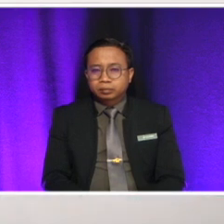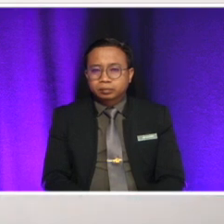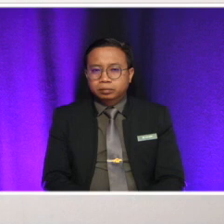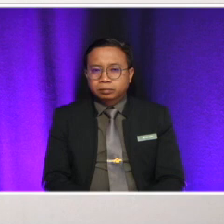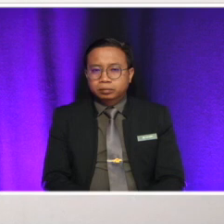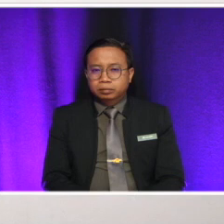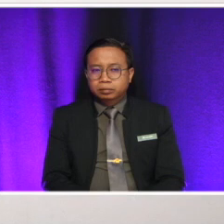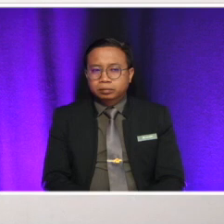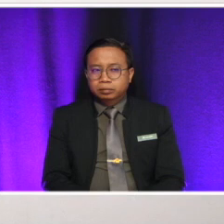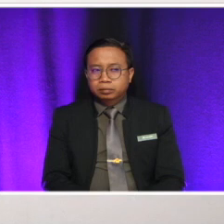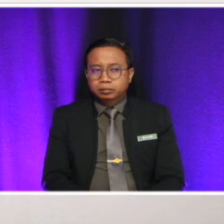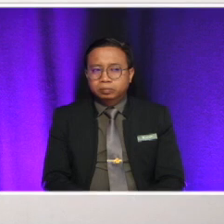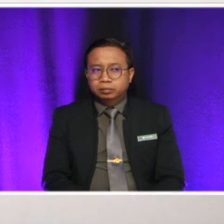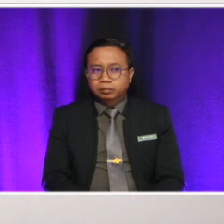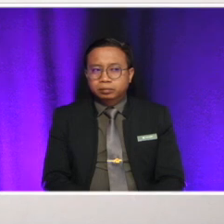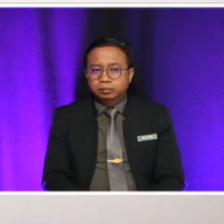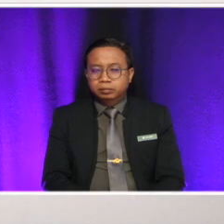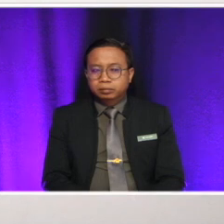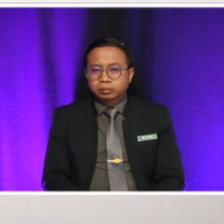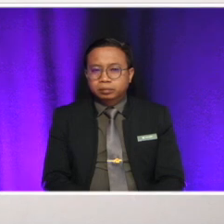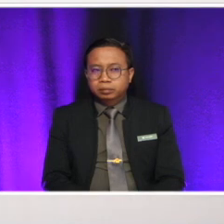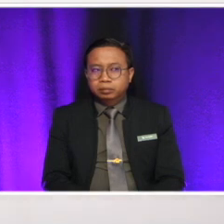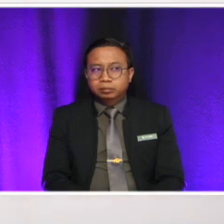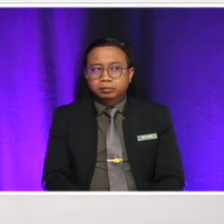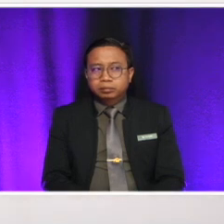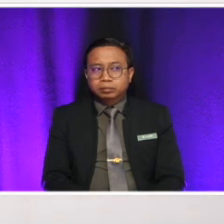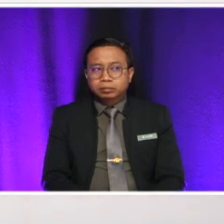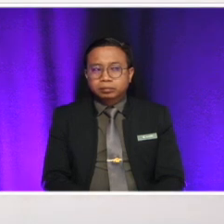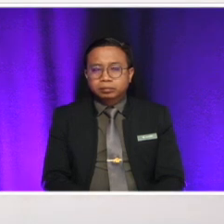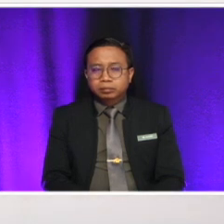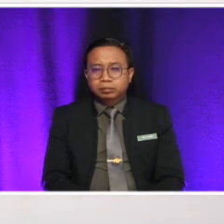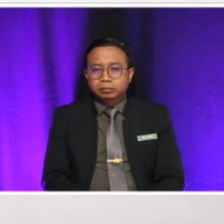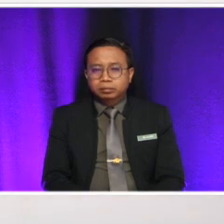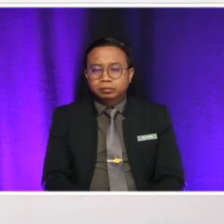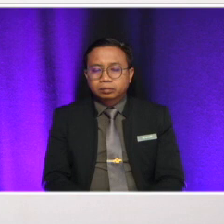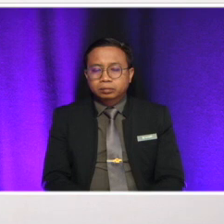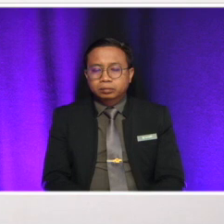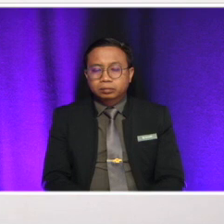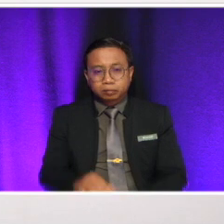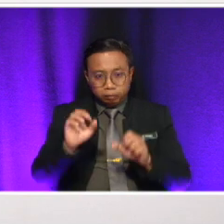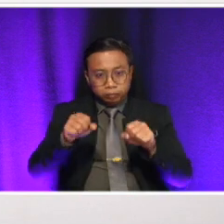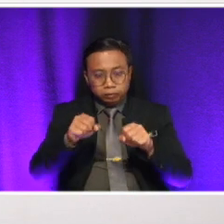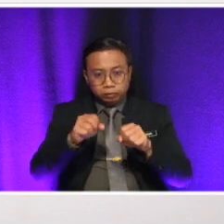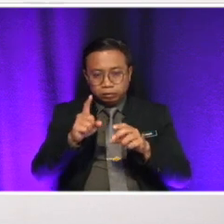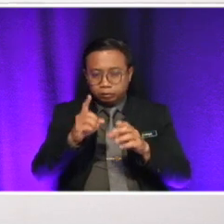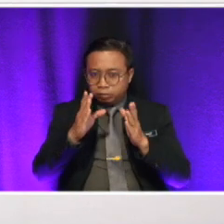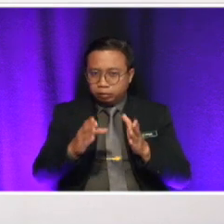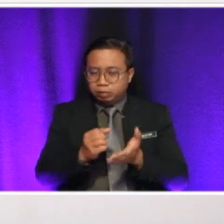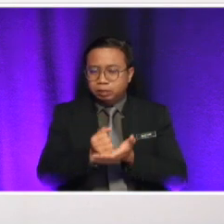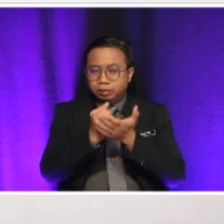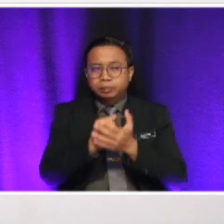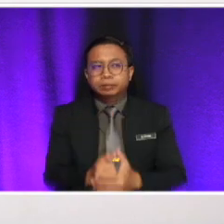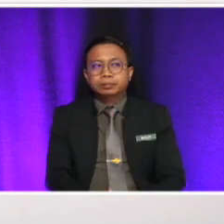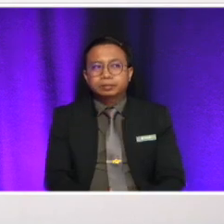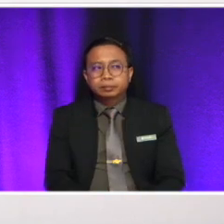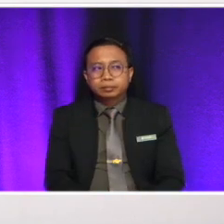All right. I think Varshini is facing a bit of a technical problem there. Yeah. Can someone else help her, please? Who would